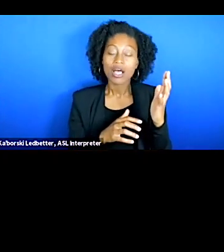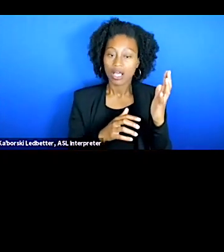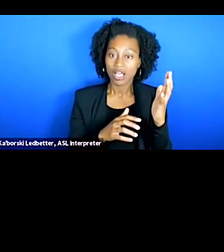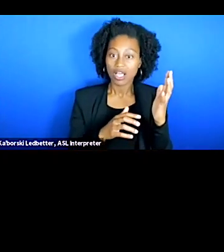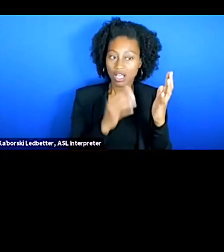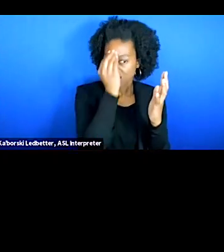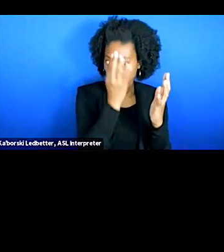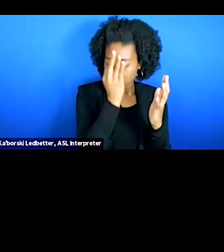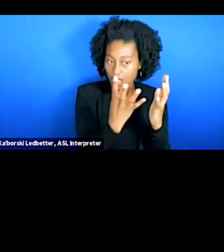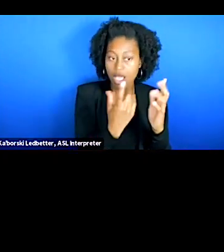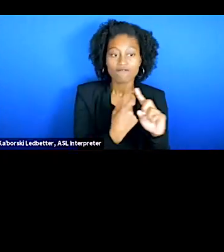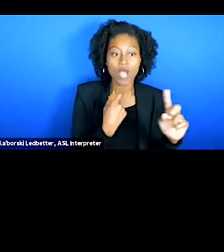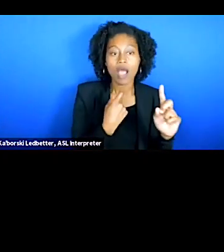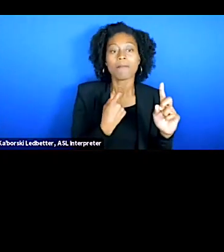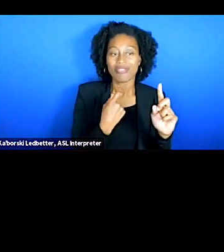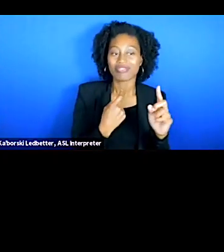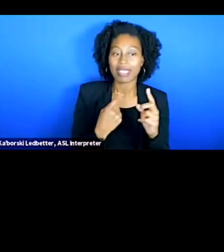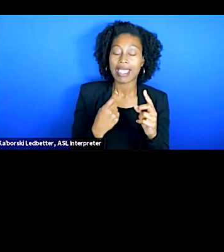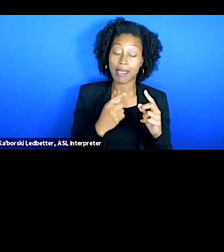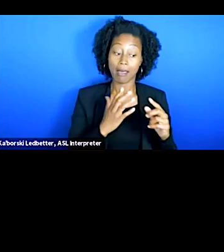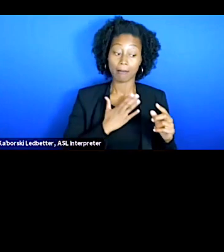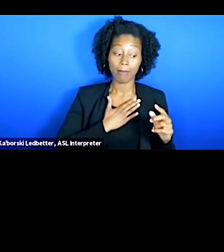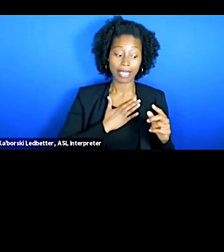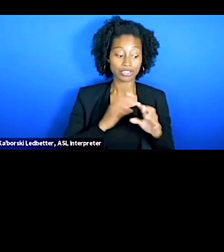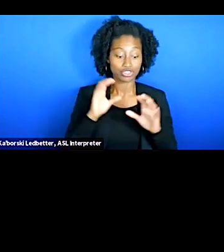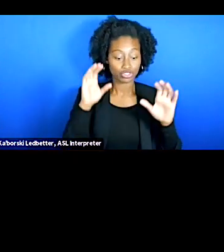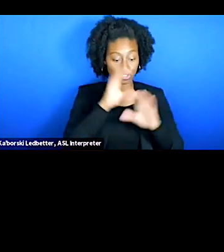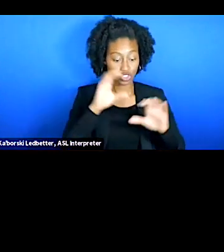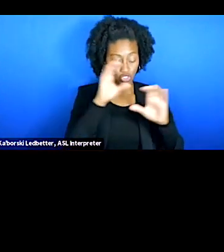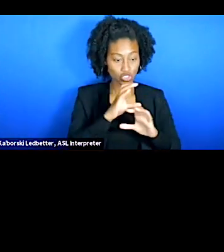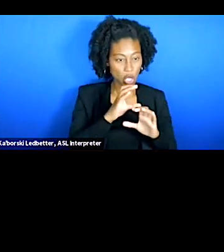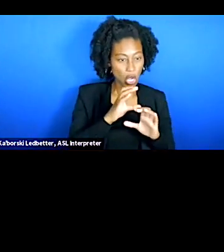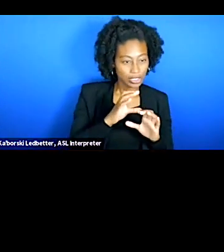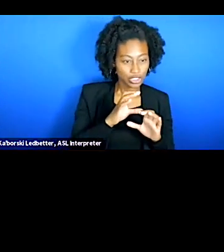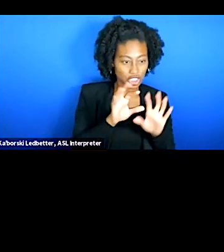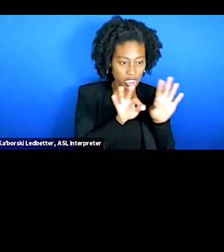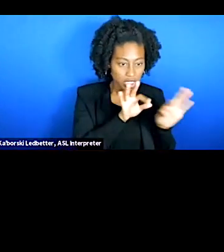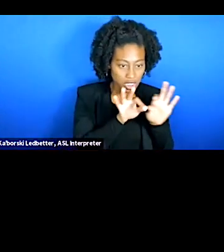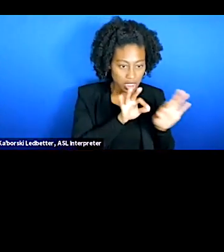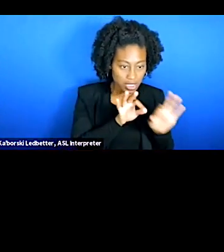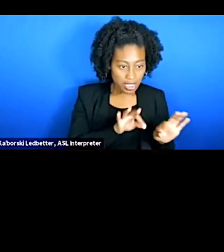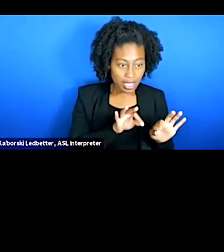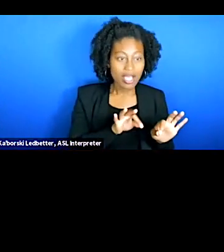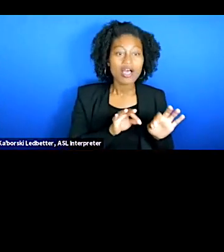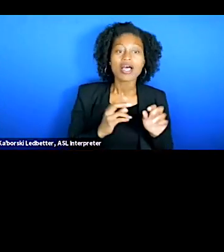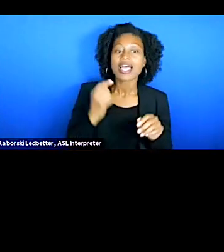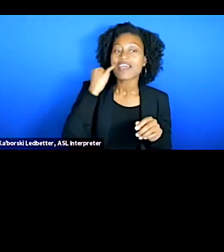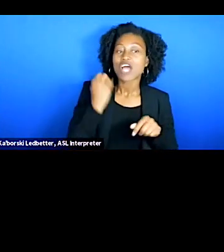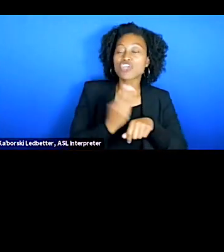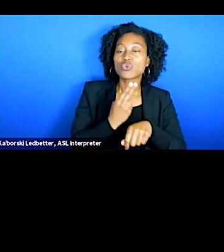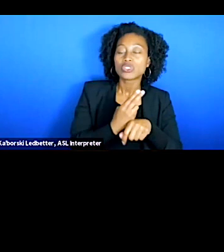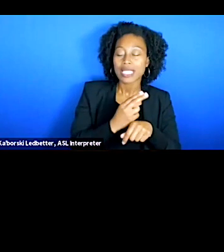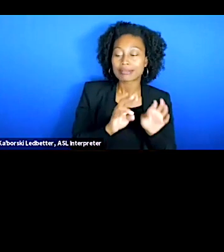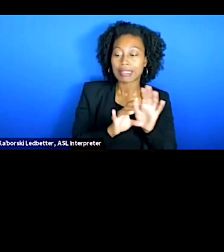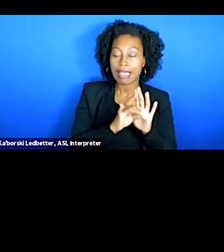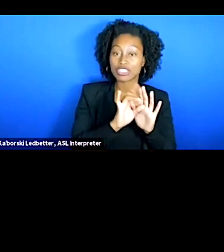resulting from the implementation of our search strings using the selected search engines and implementation of